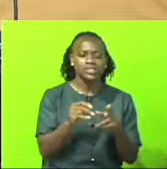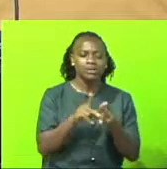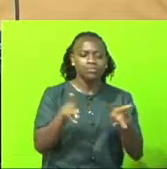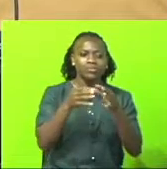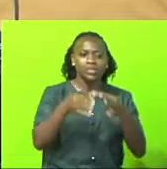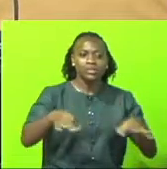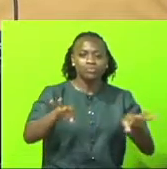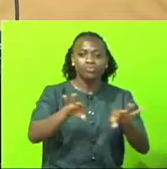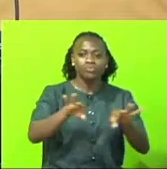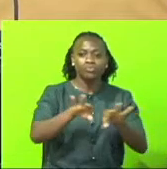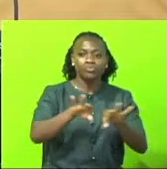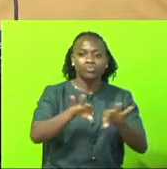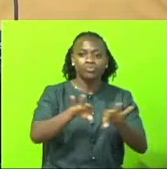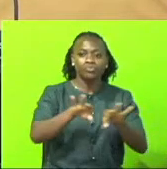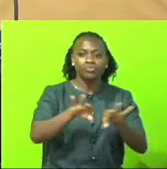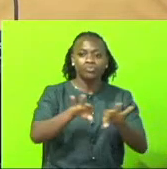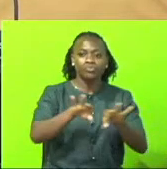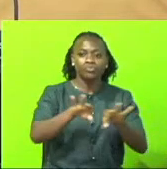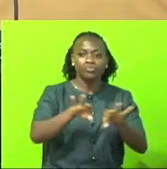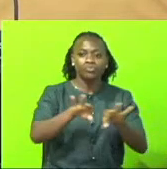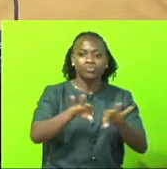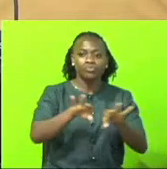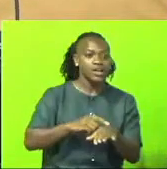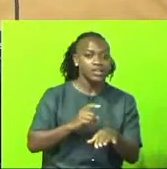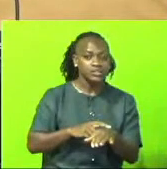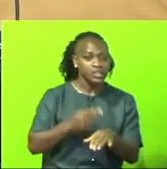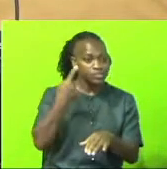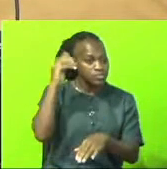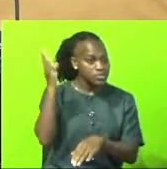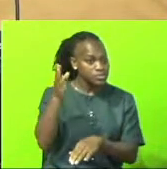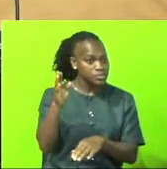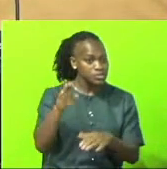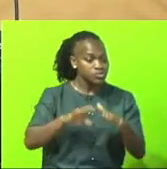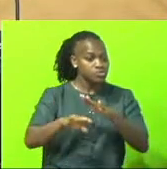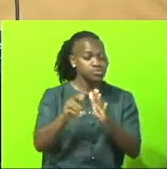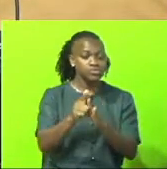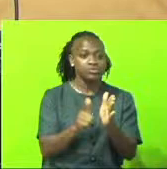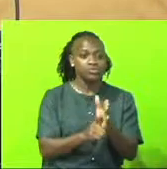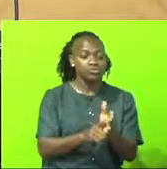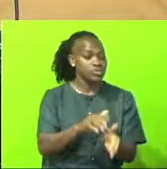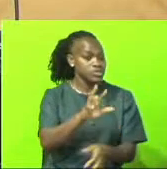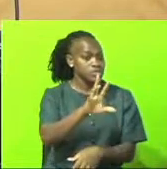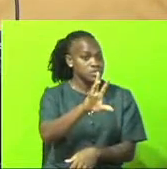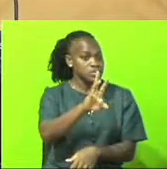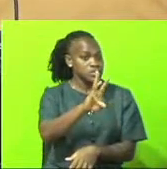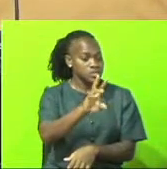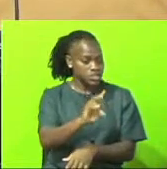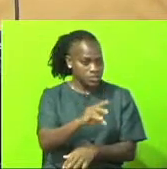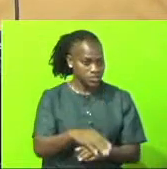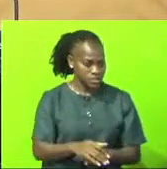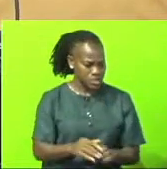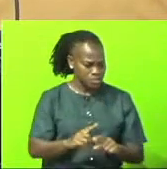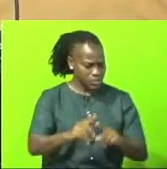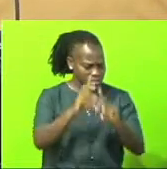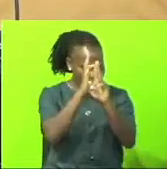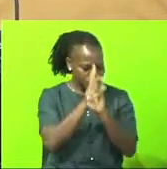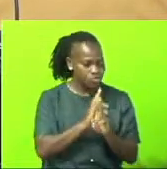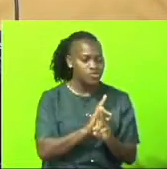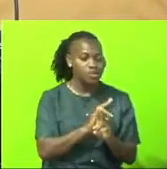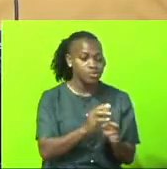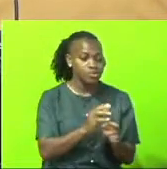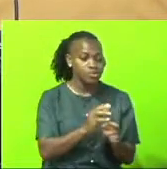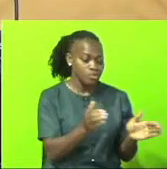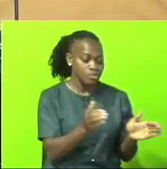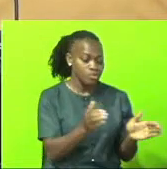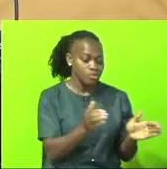the time appointed for the statement under Order 67. With the greatest respect, Honorable Minority Leader, if you want to invoke